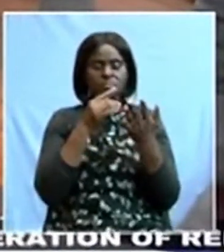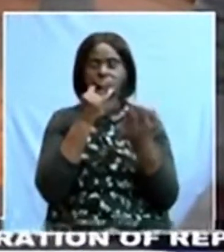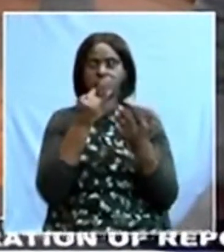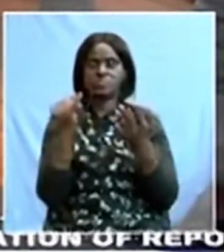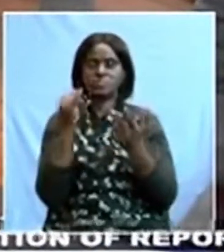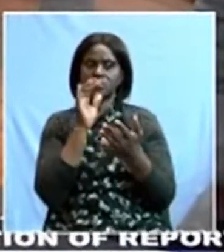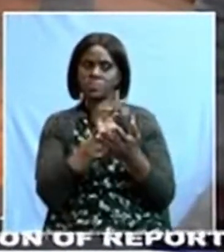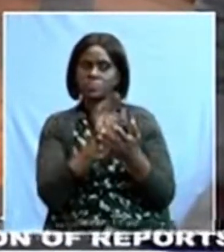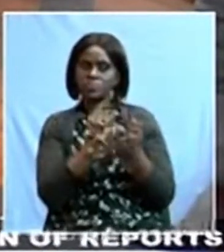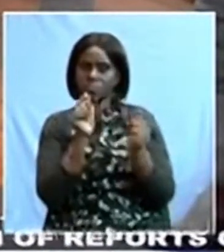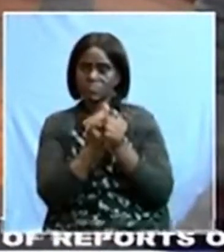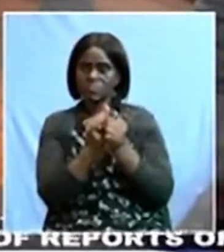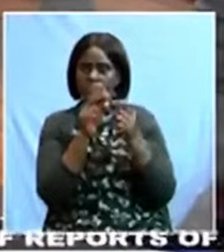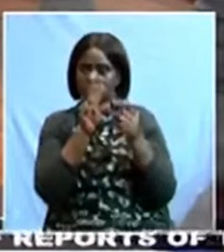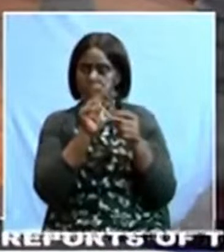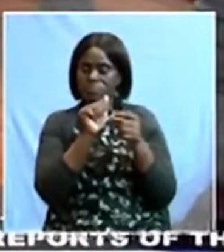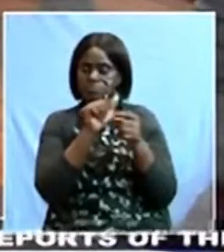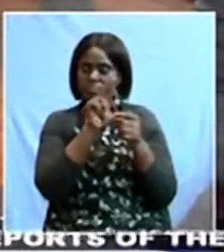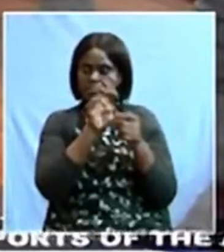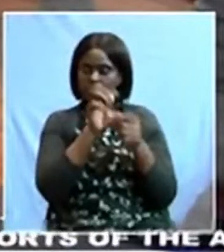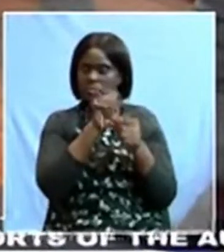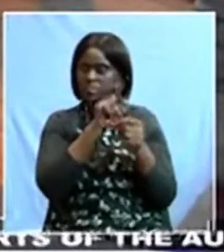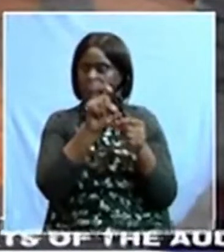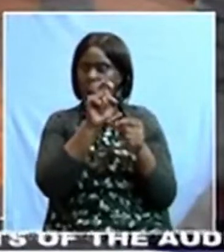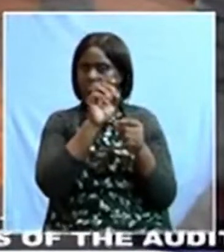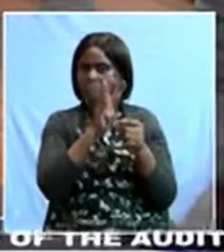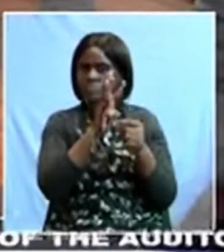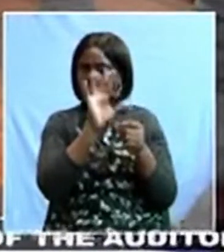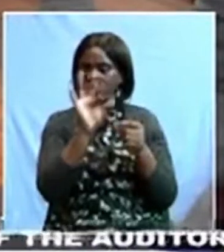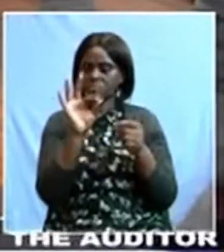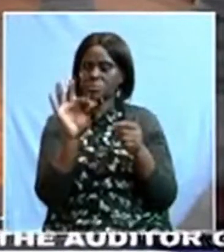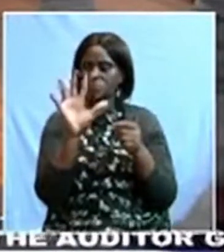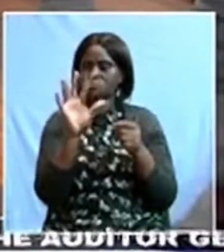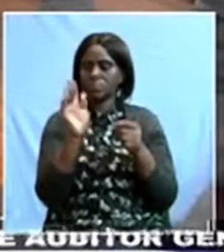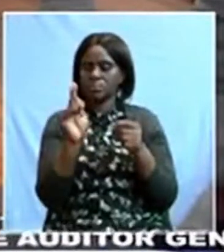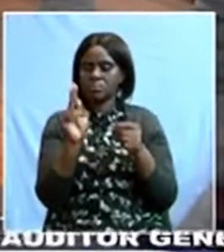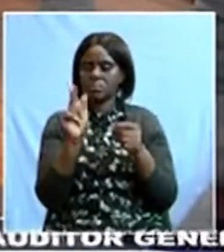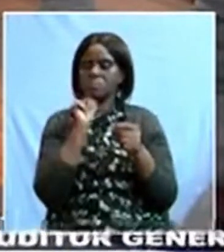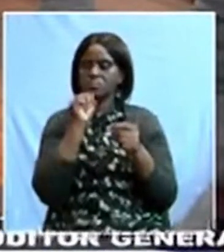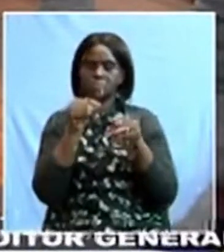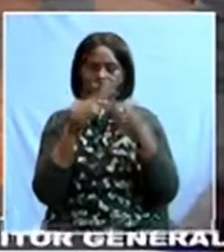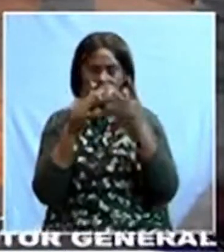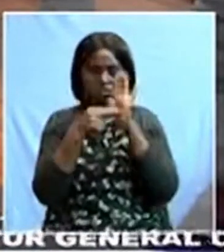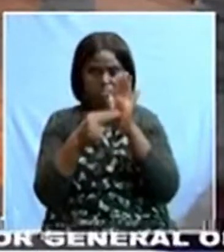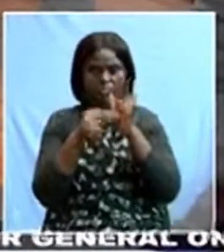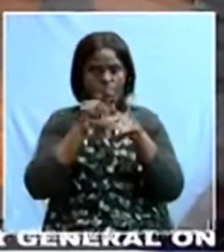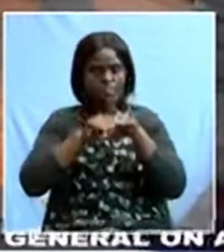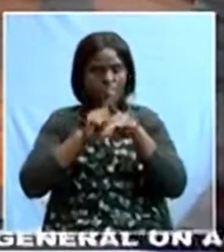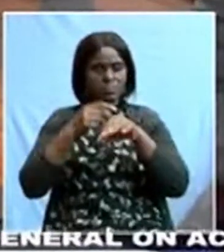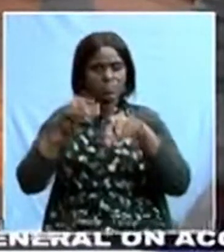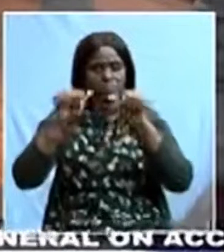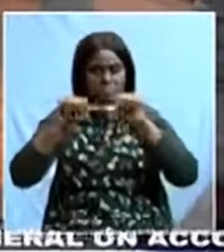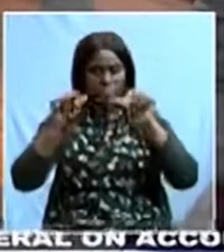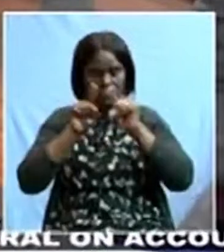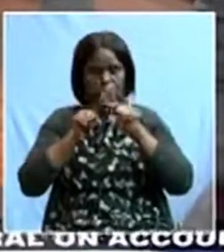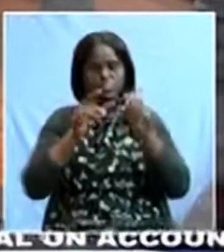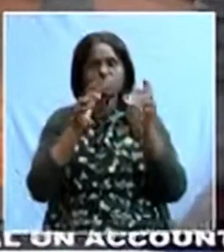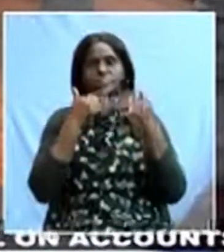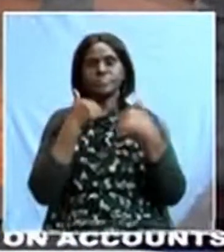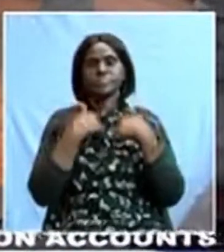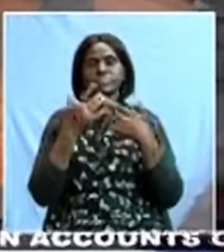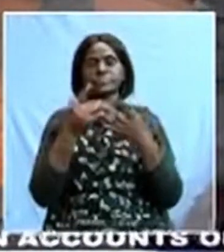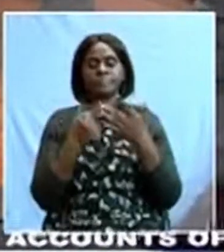in question with a value of 104,995 kwacha were not availed at the time of audit. Action